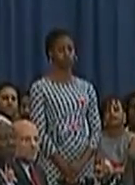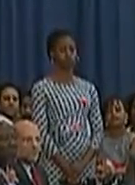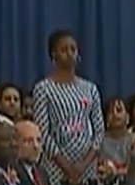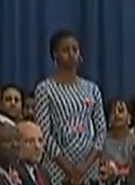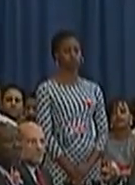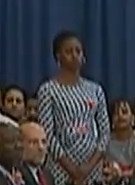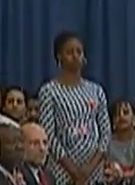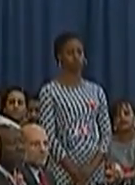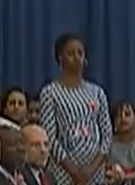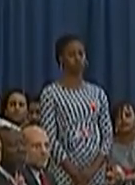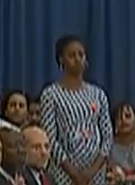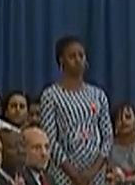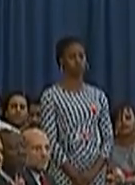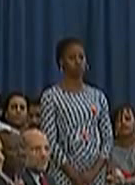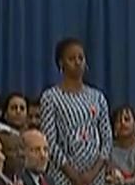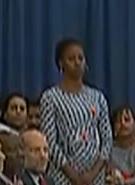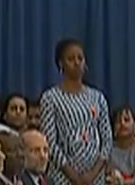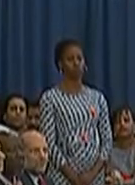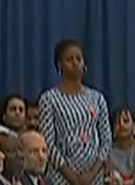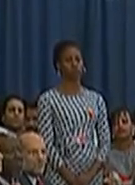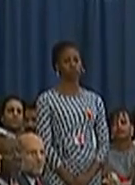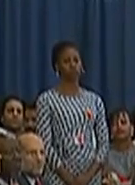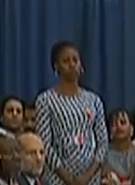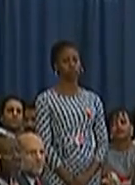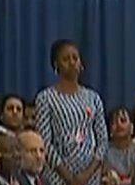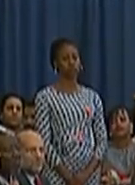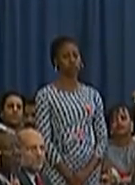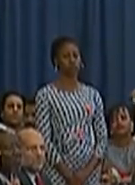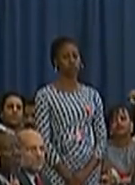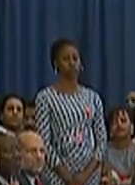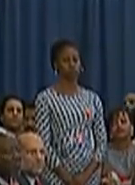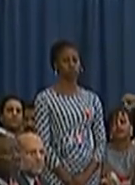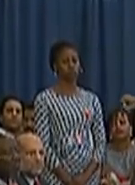opportunity to ask me things, to get me on record